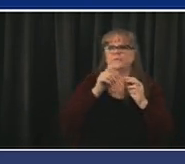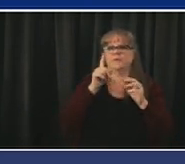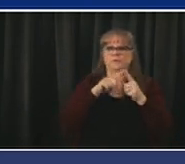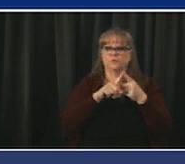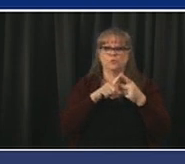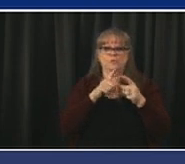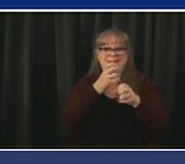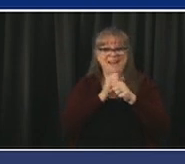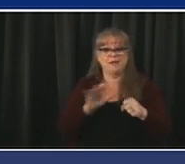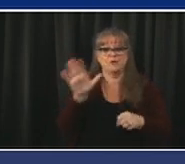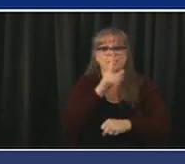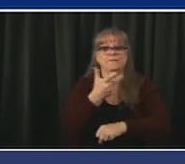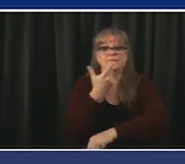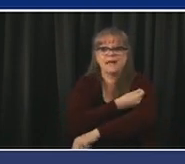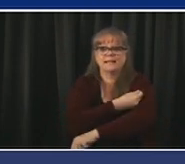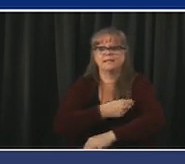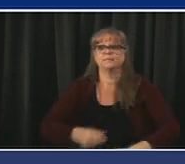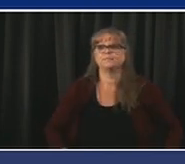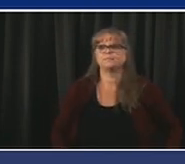Next slide.